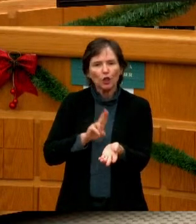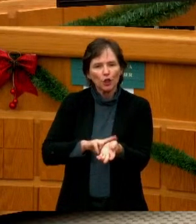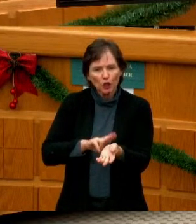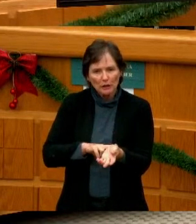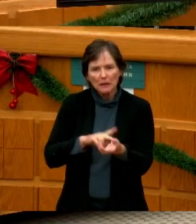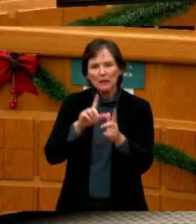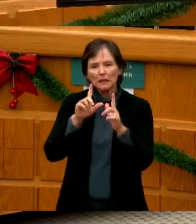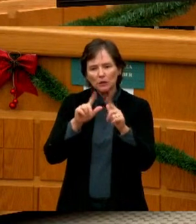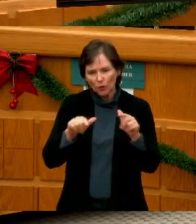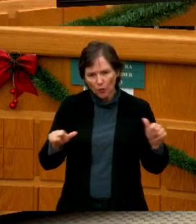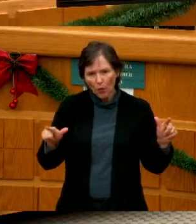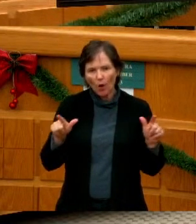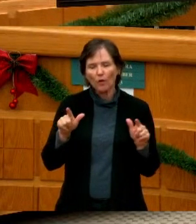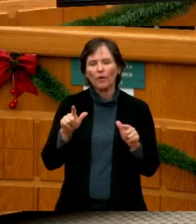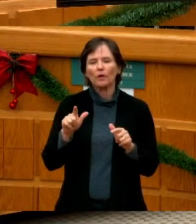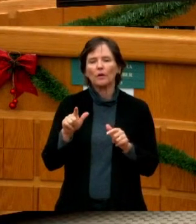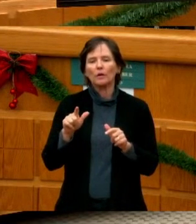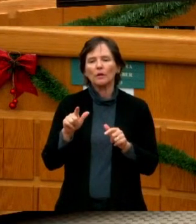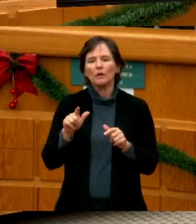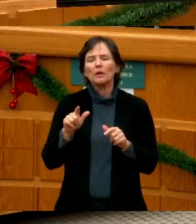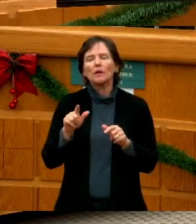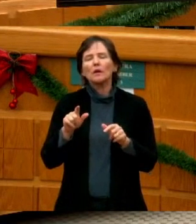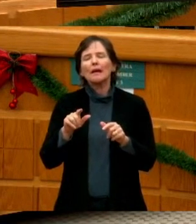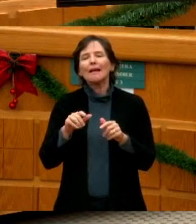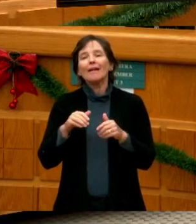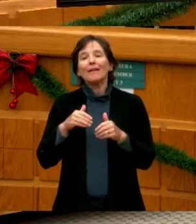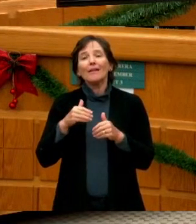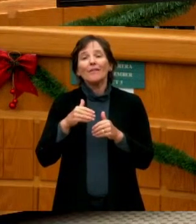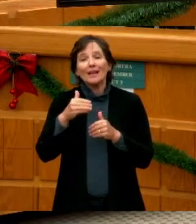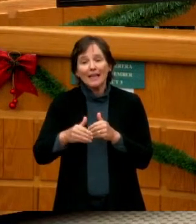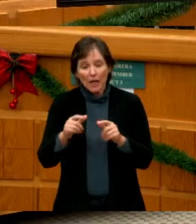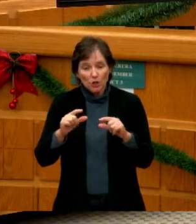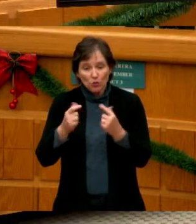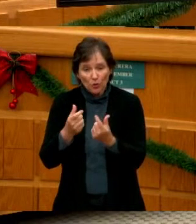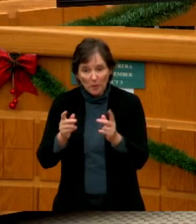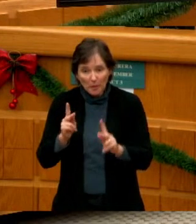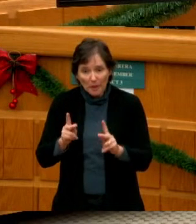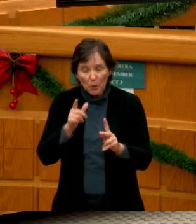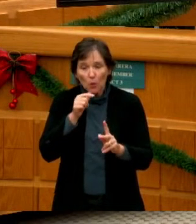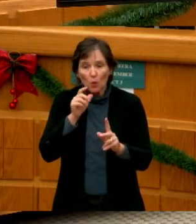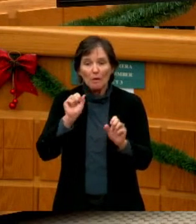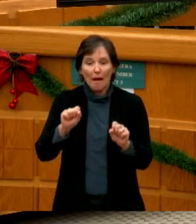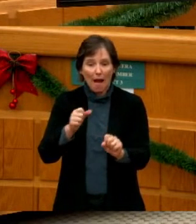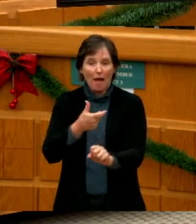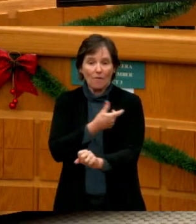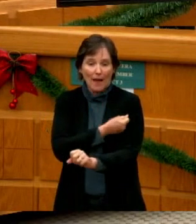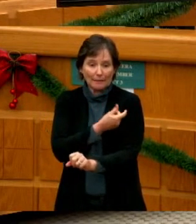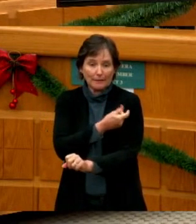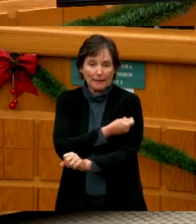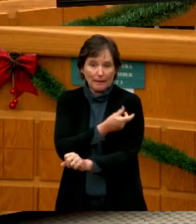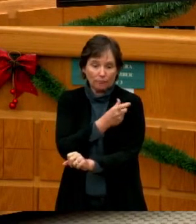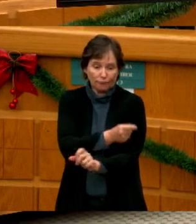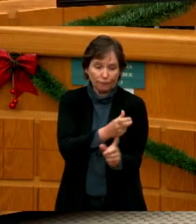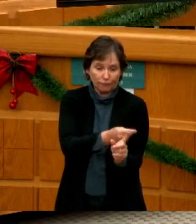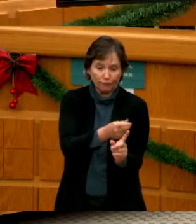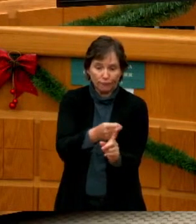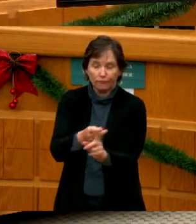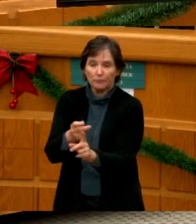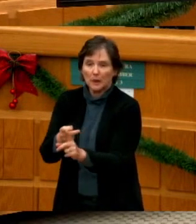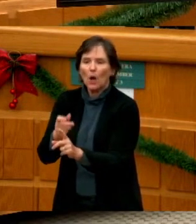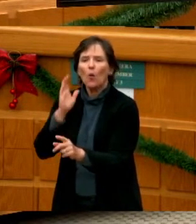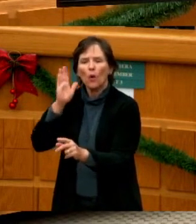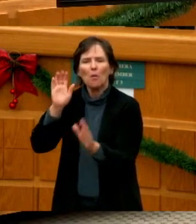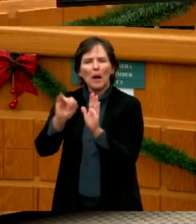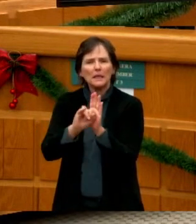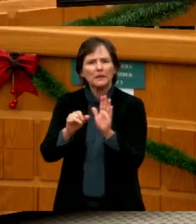available, more eligible categories will be identified by the Commissioner of Health for the state of Texas that can then